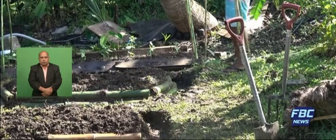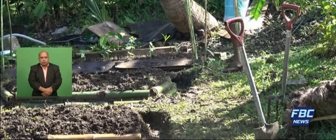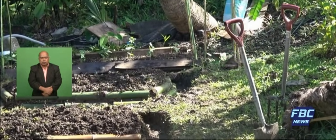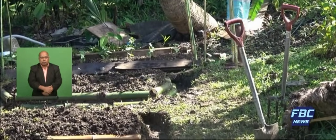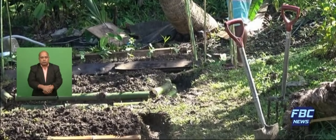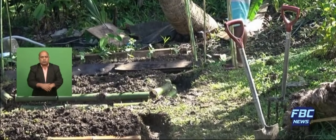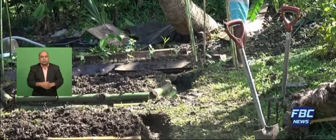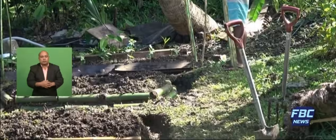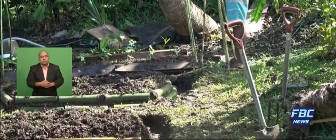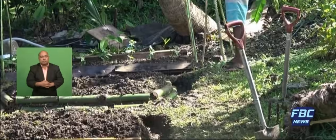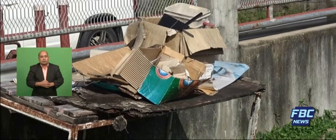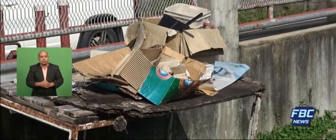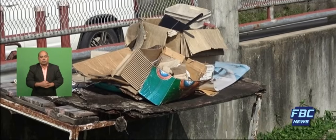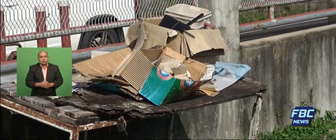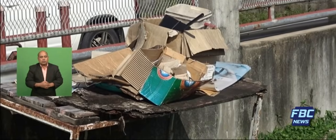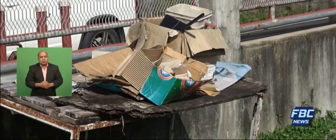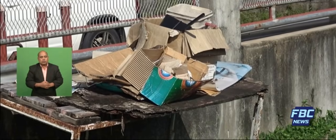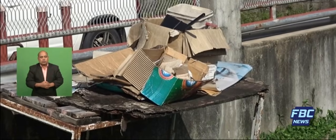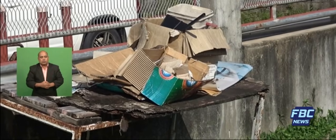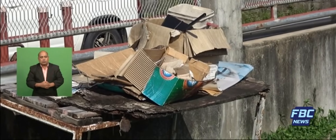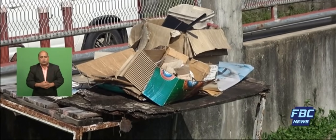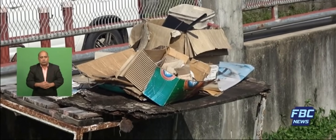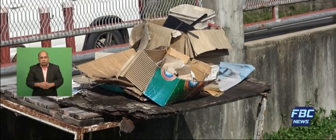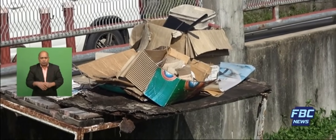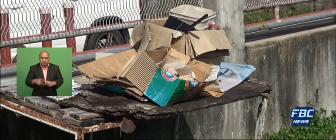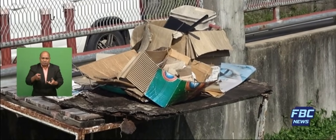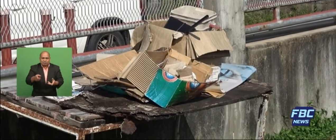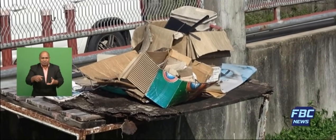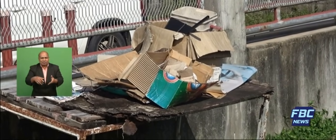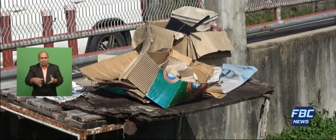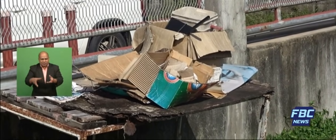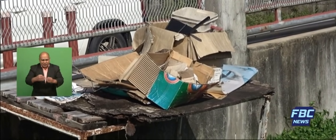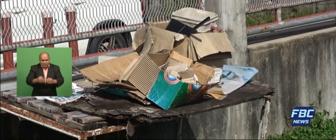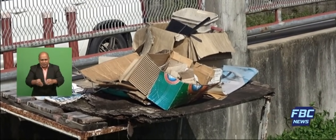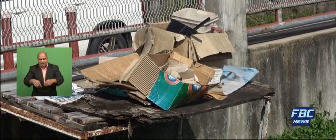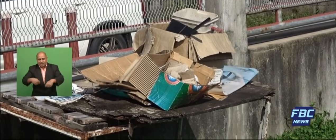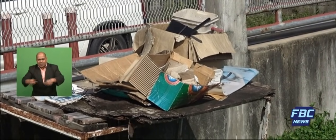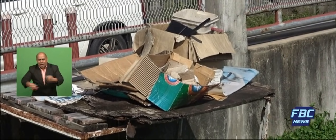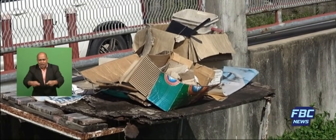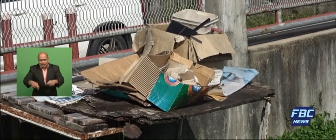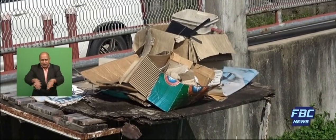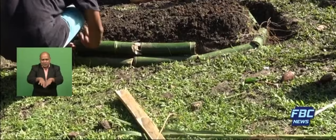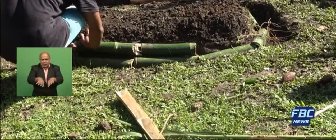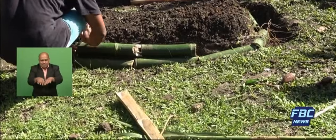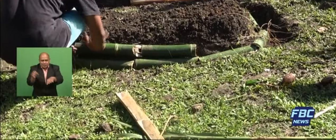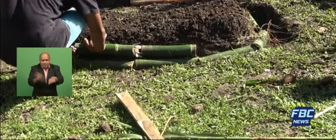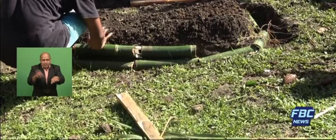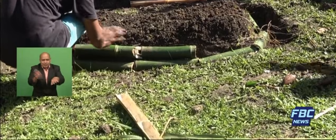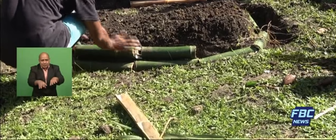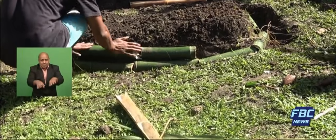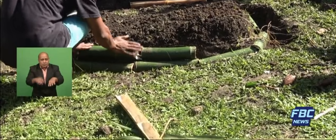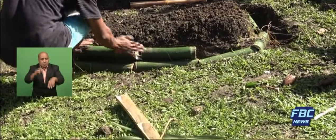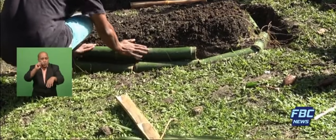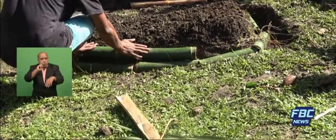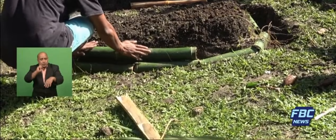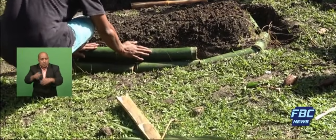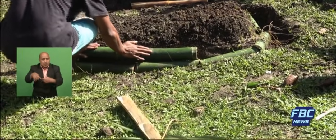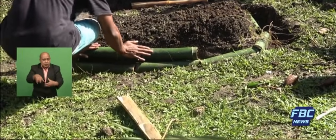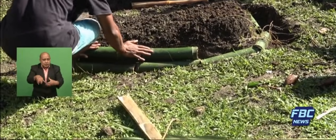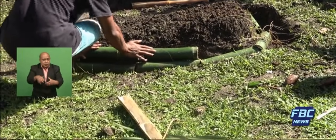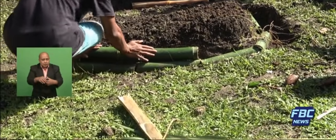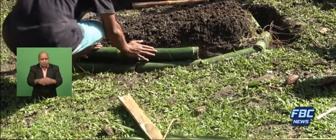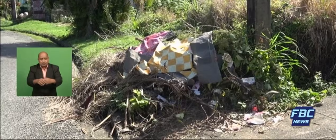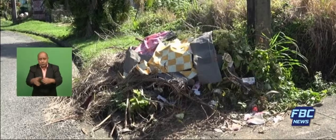mosquitoes, empty out containers, tires or rubbish that hold water. Similar advice was given by